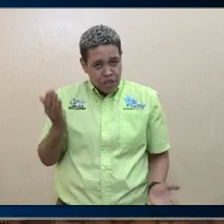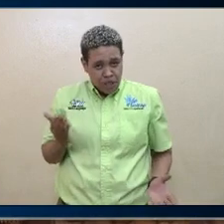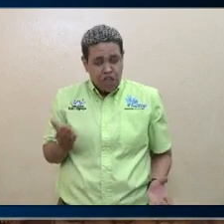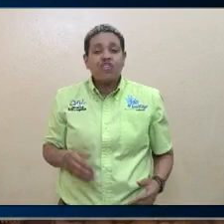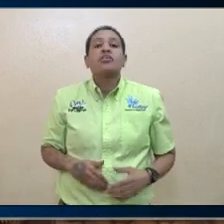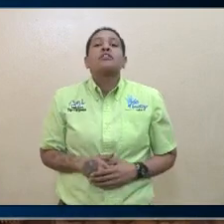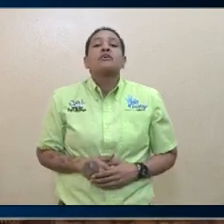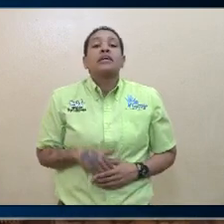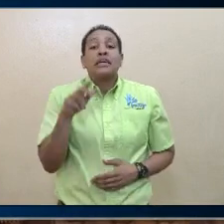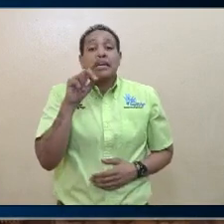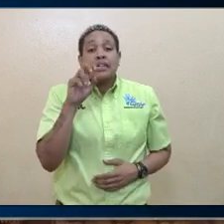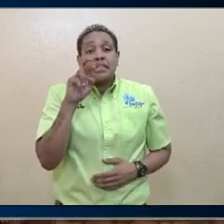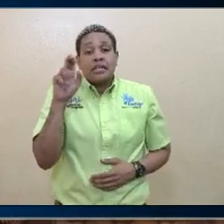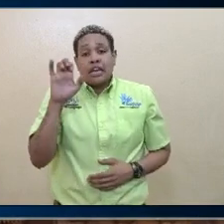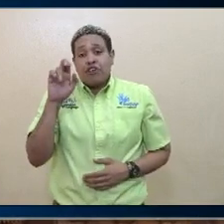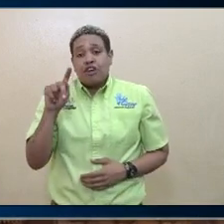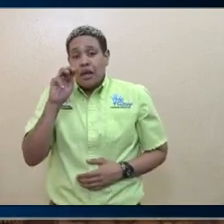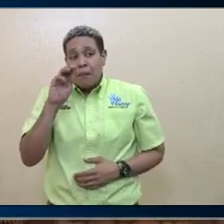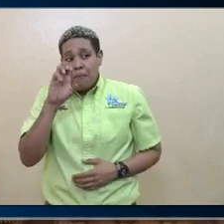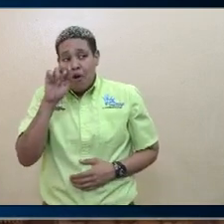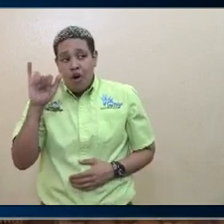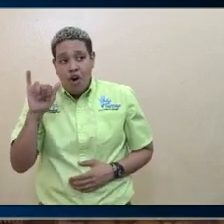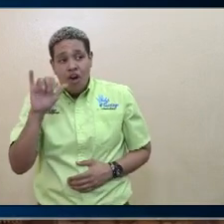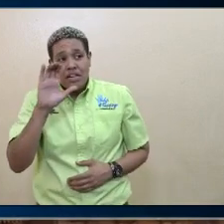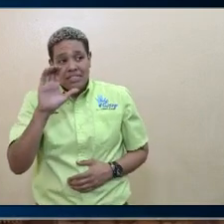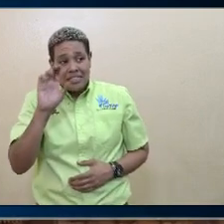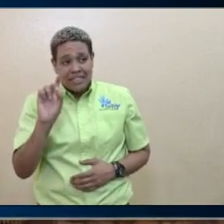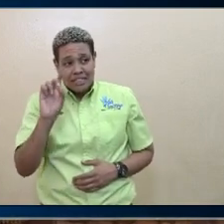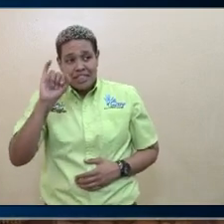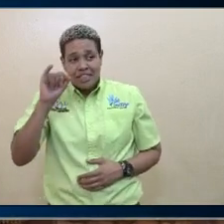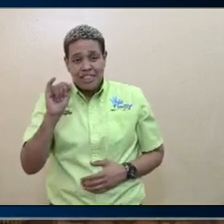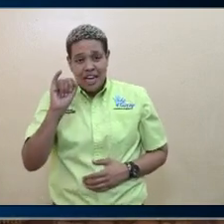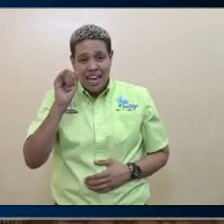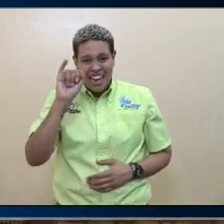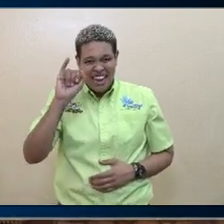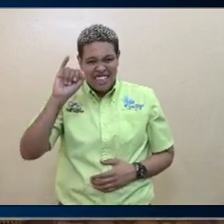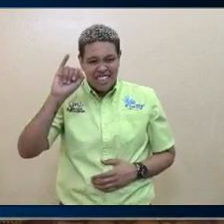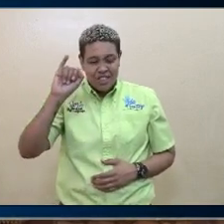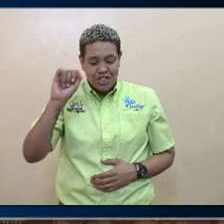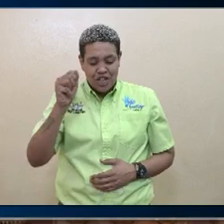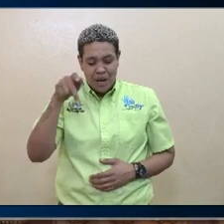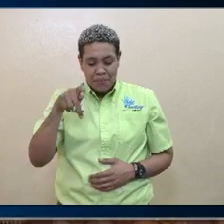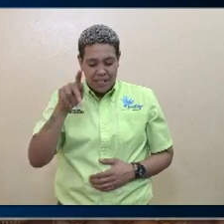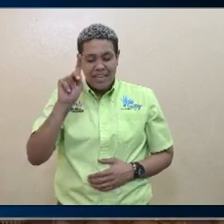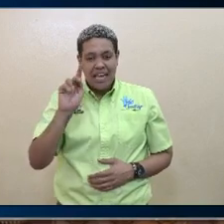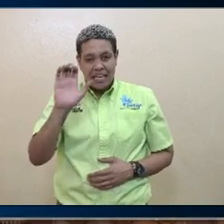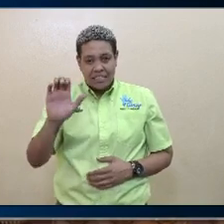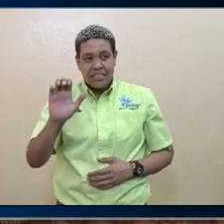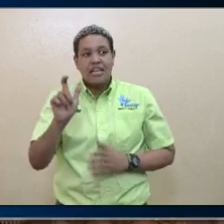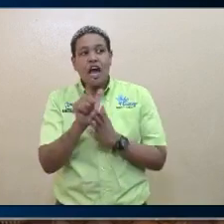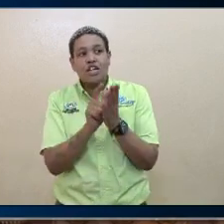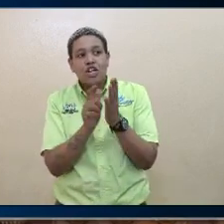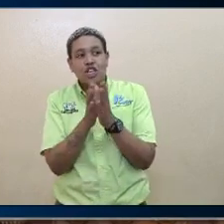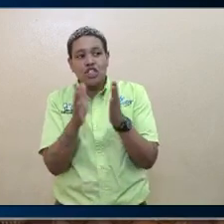Dr. Derek McCoy, CD, JP, KC, Attorney General of Jamaica.